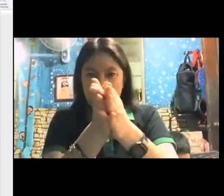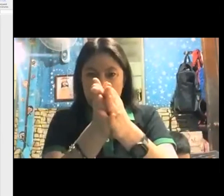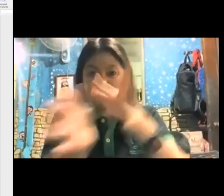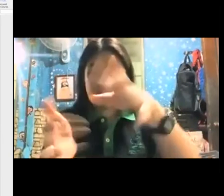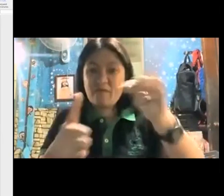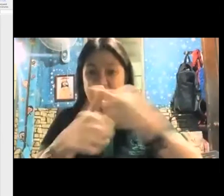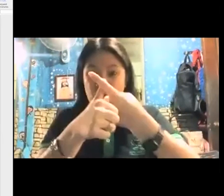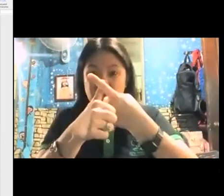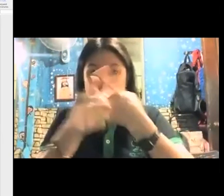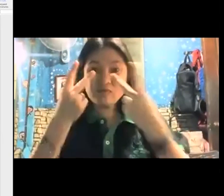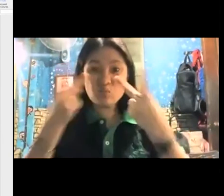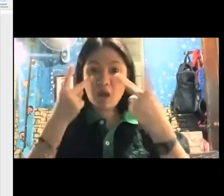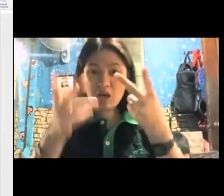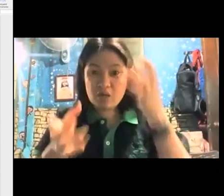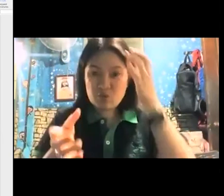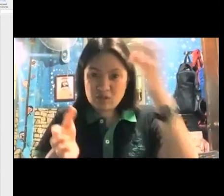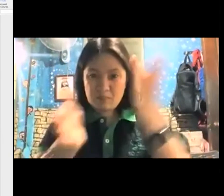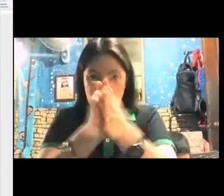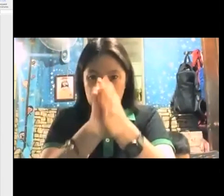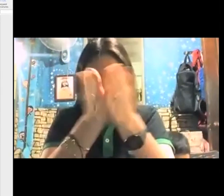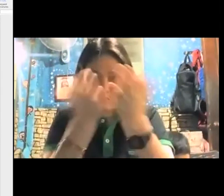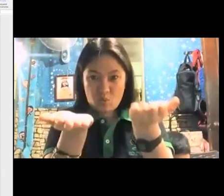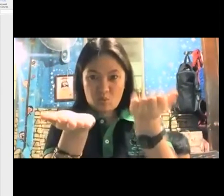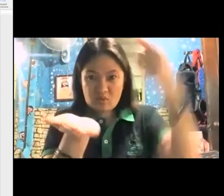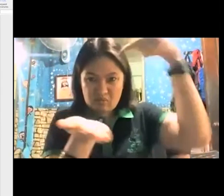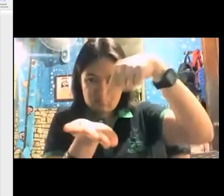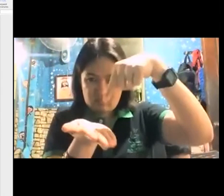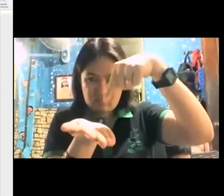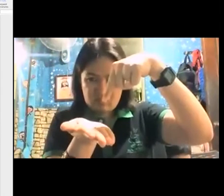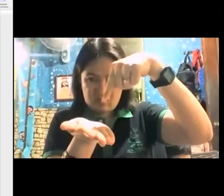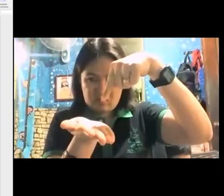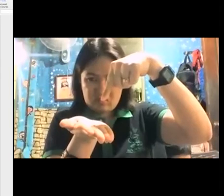confused because we're using this as